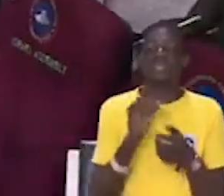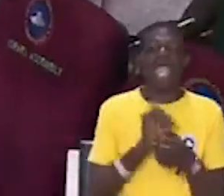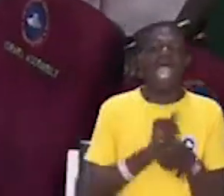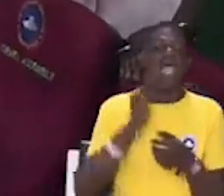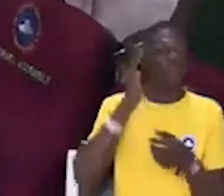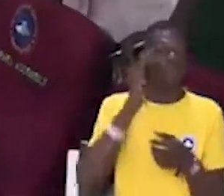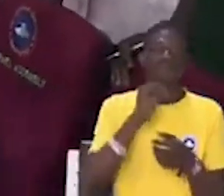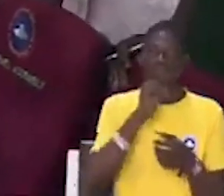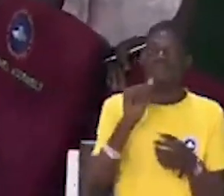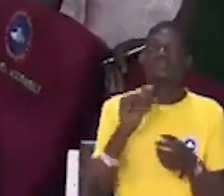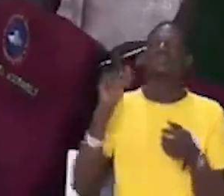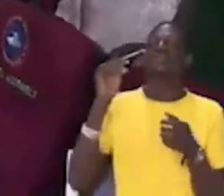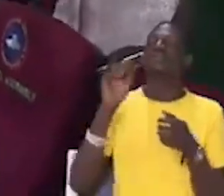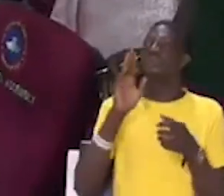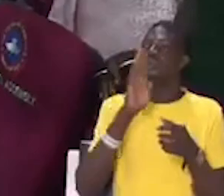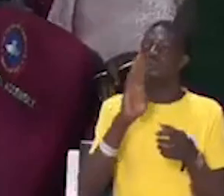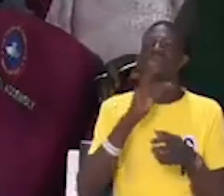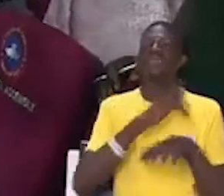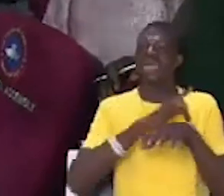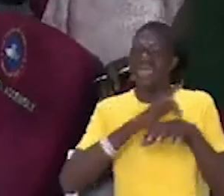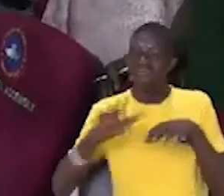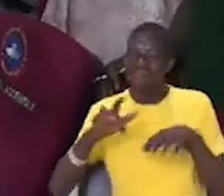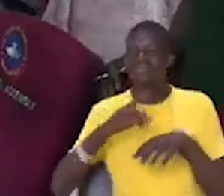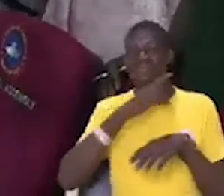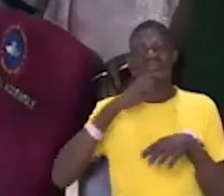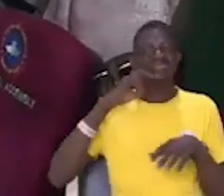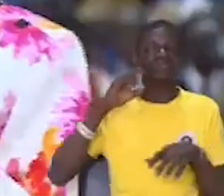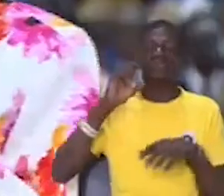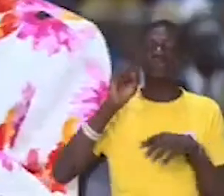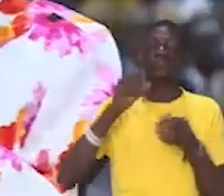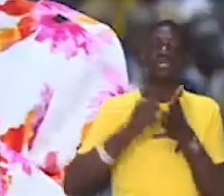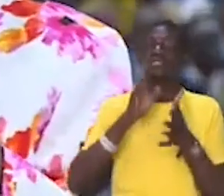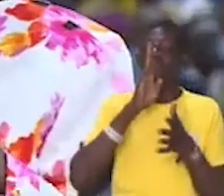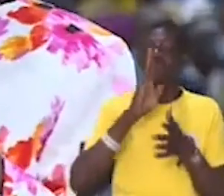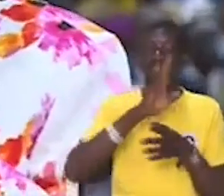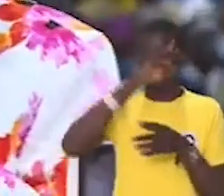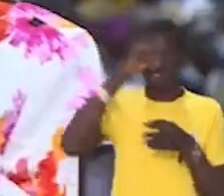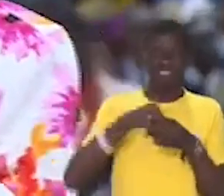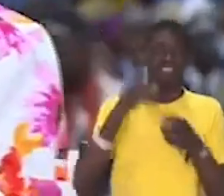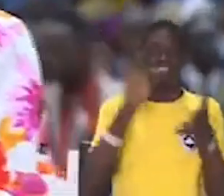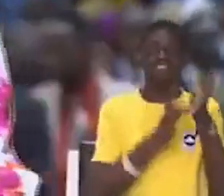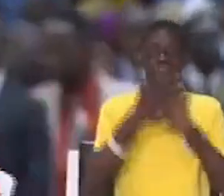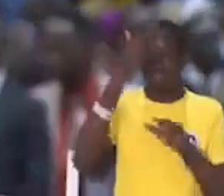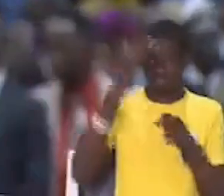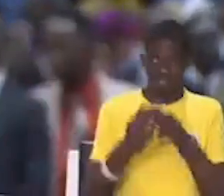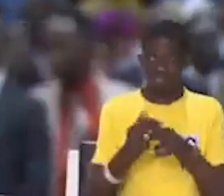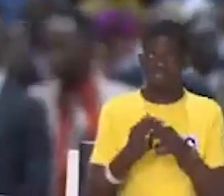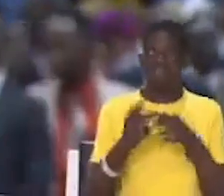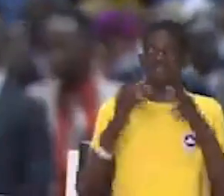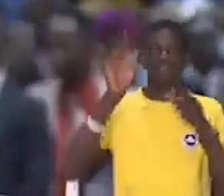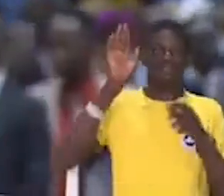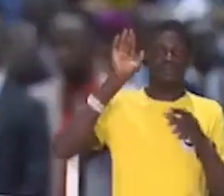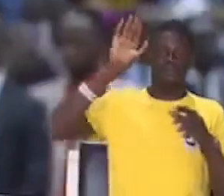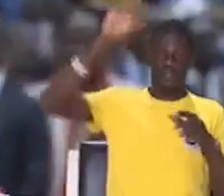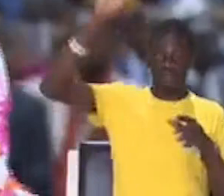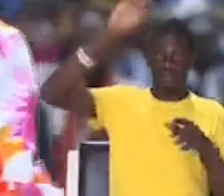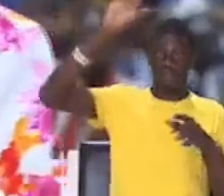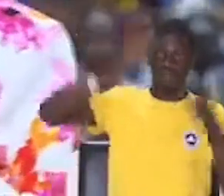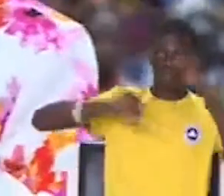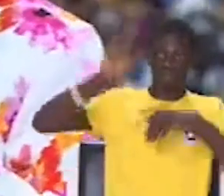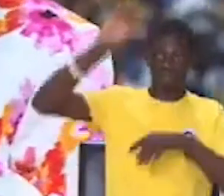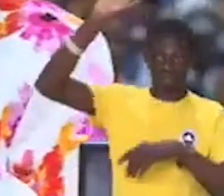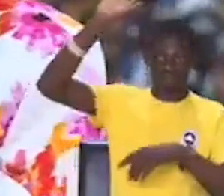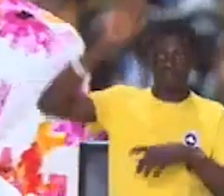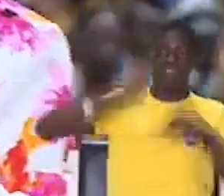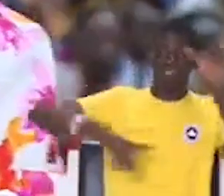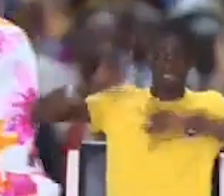longer be empty and dry. So shall it be in the name of Jesus. Now lift your right hand